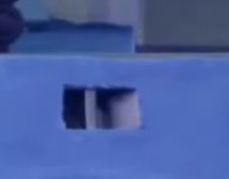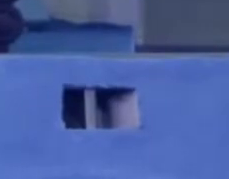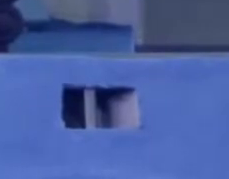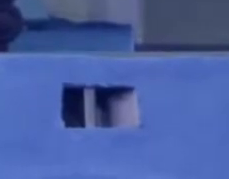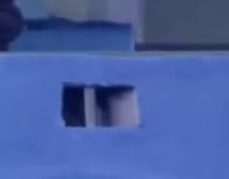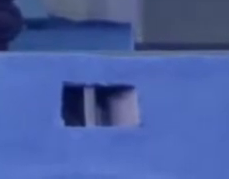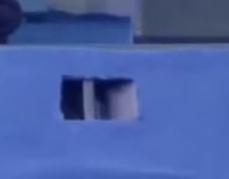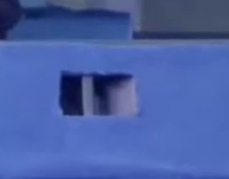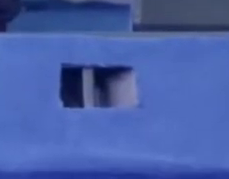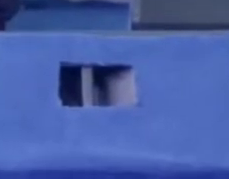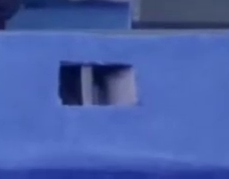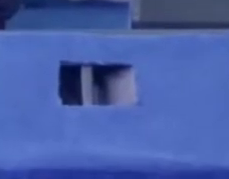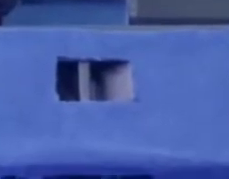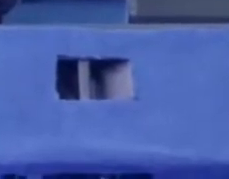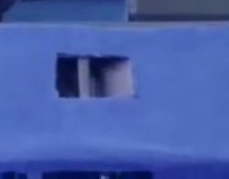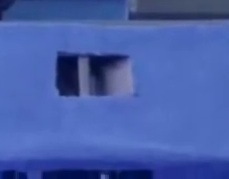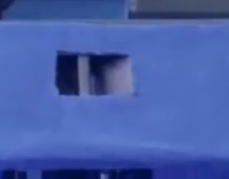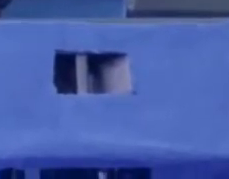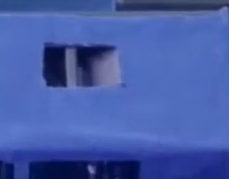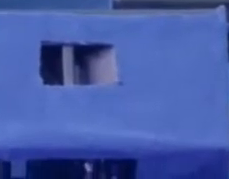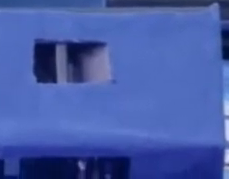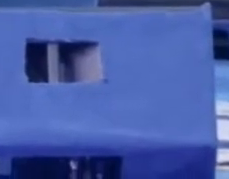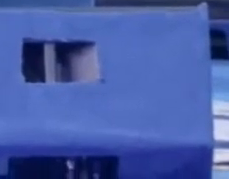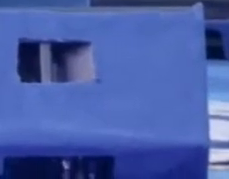Praise the Lord.